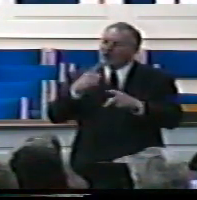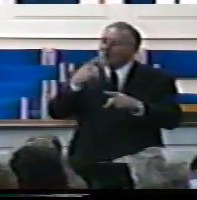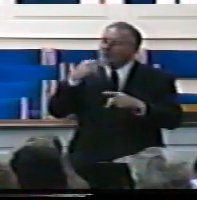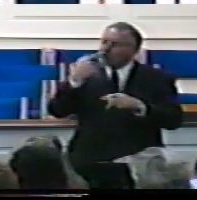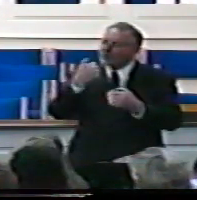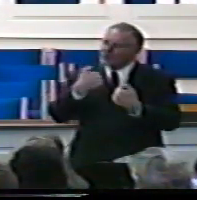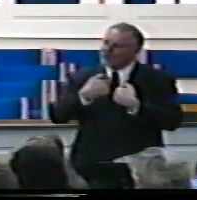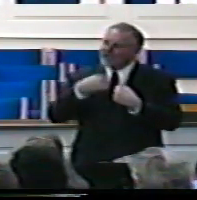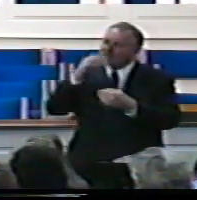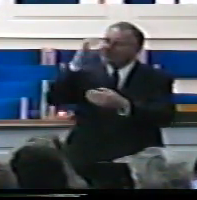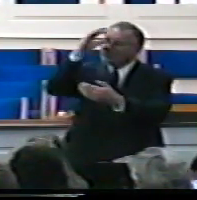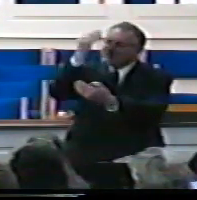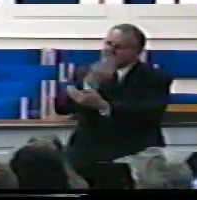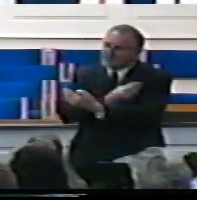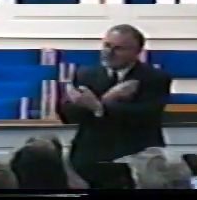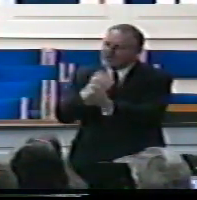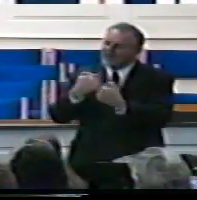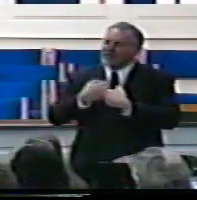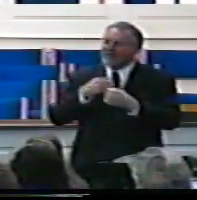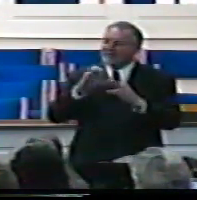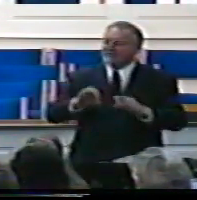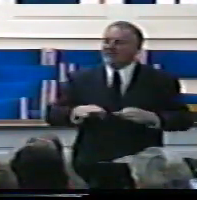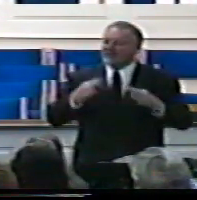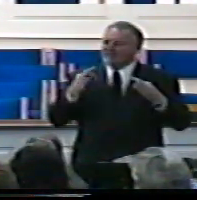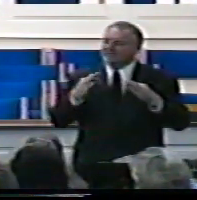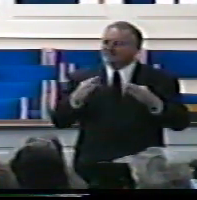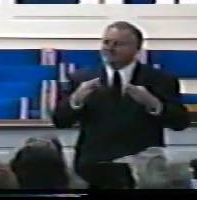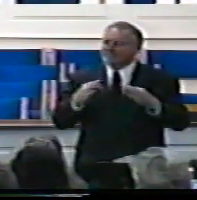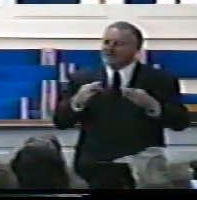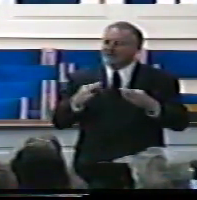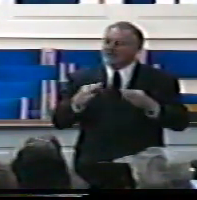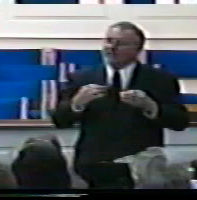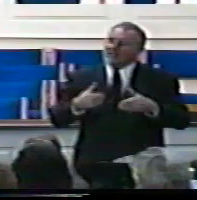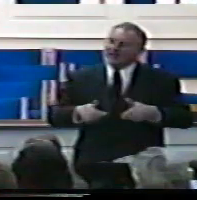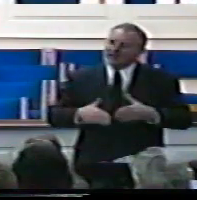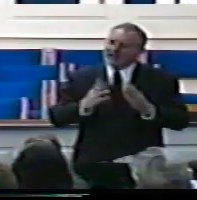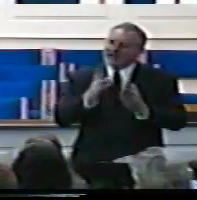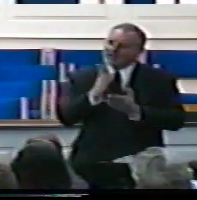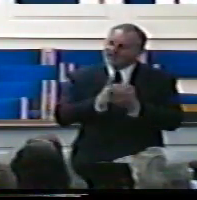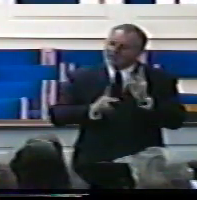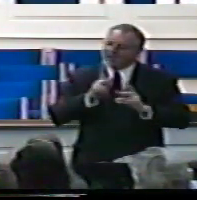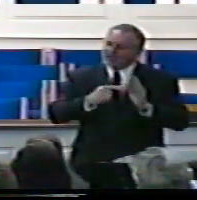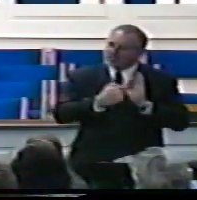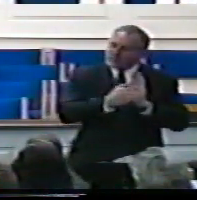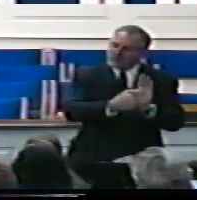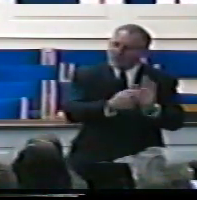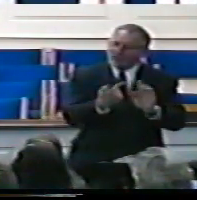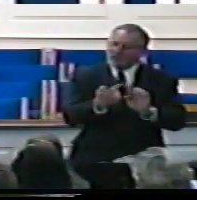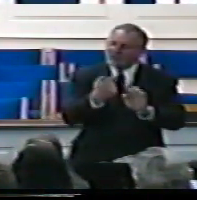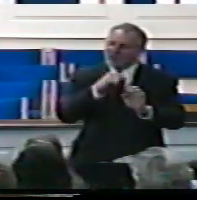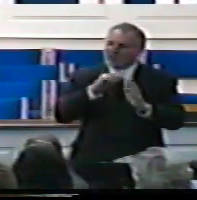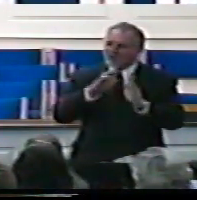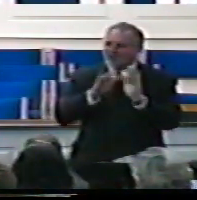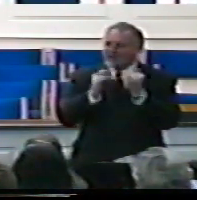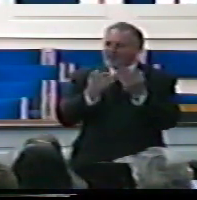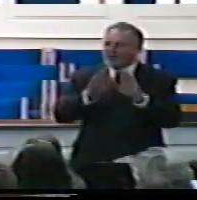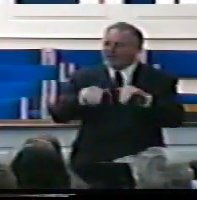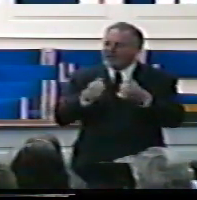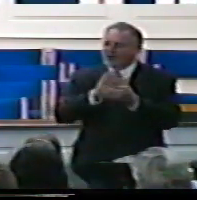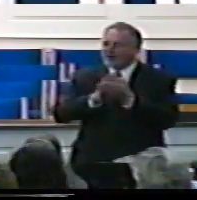let someone take the Word of God and show you how you can be saved, how you can know it tonight? Don't leave the building without doing so.